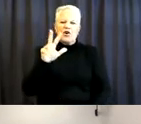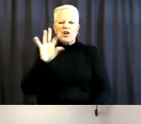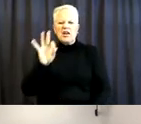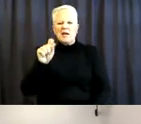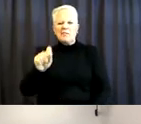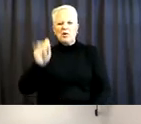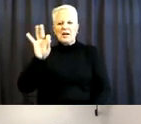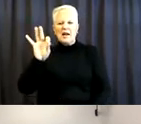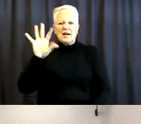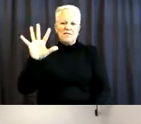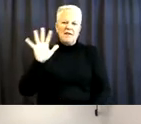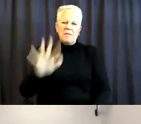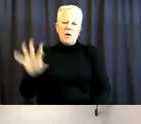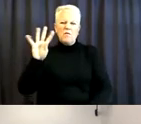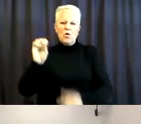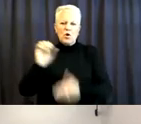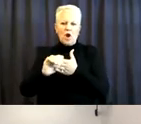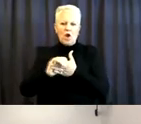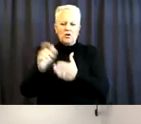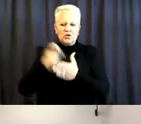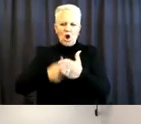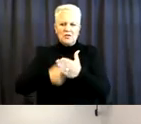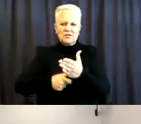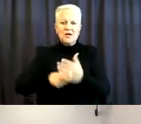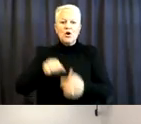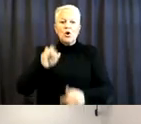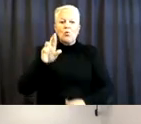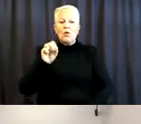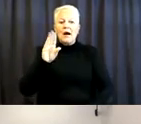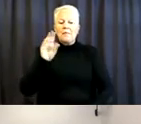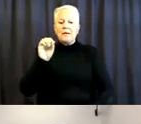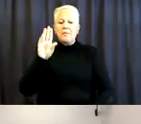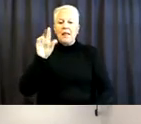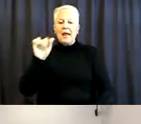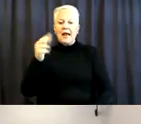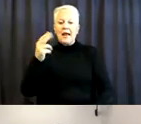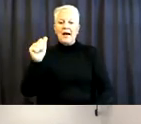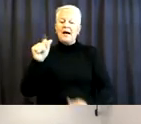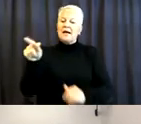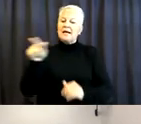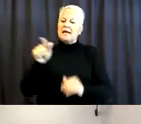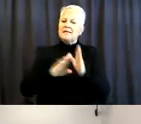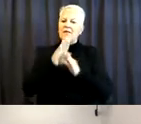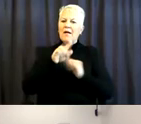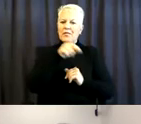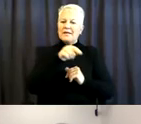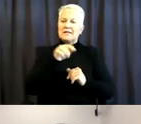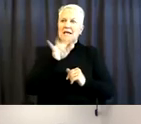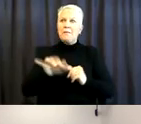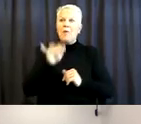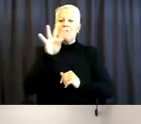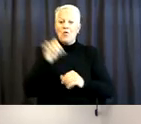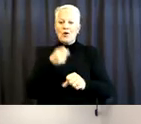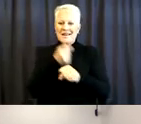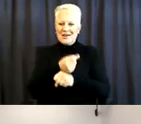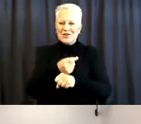area of cost, around $40. Robbie Bleha put this together about 40 years after the initial